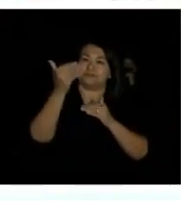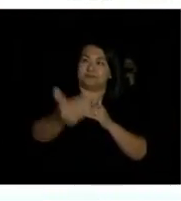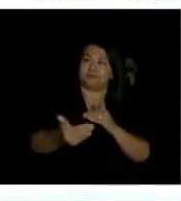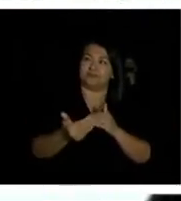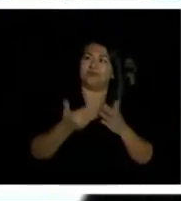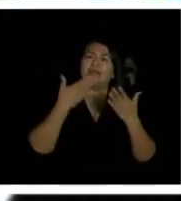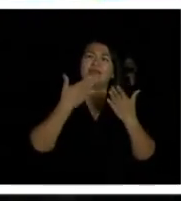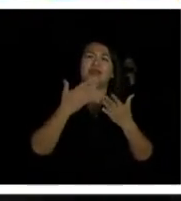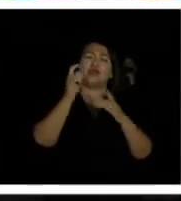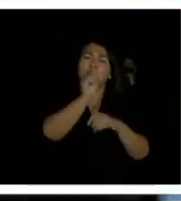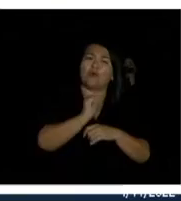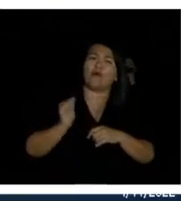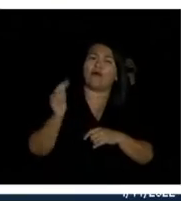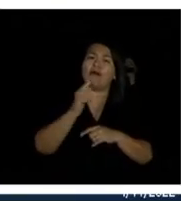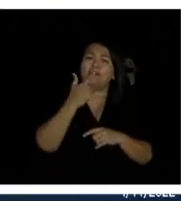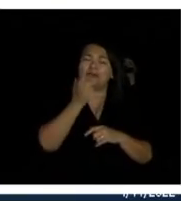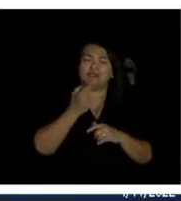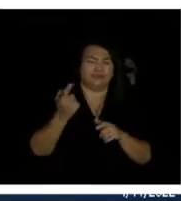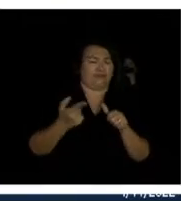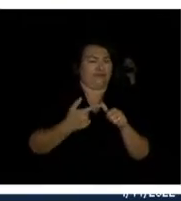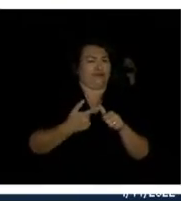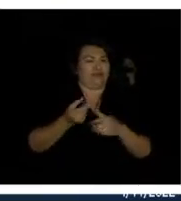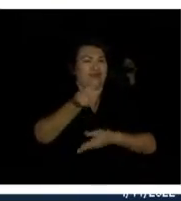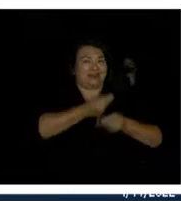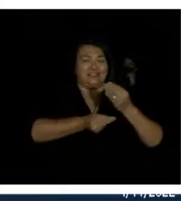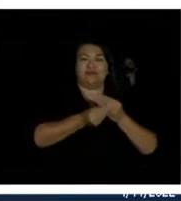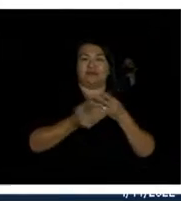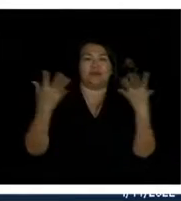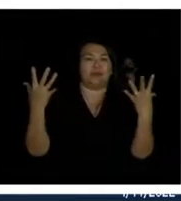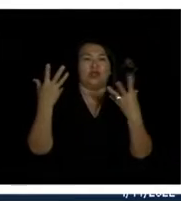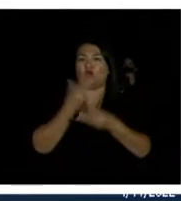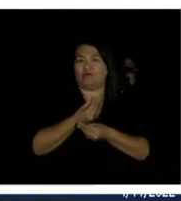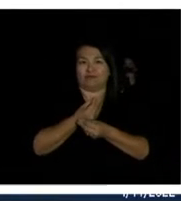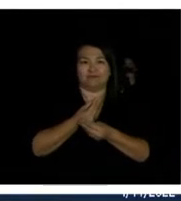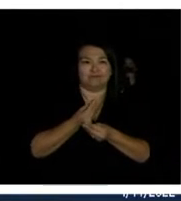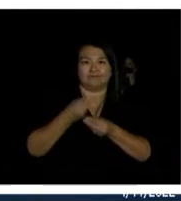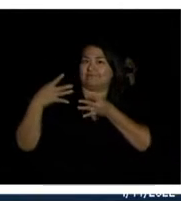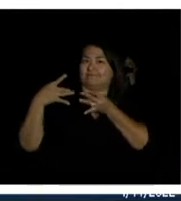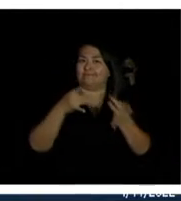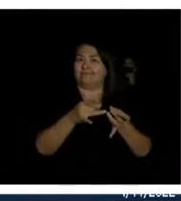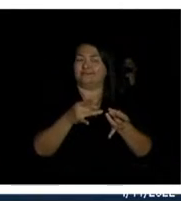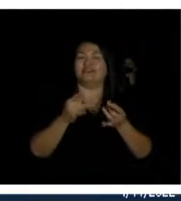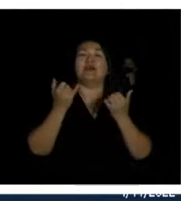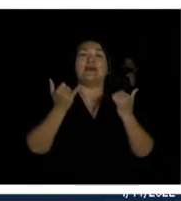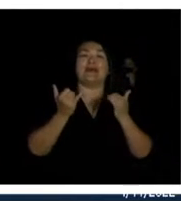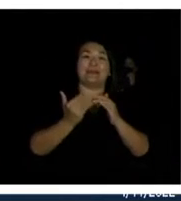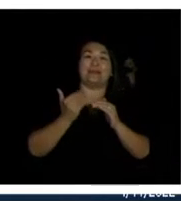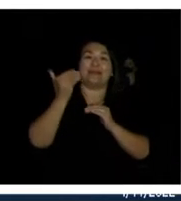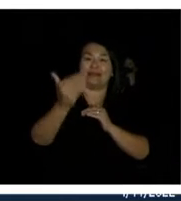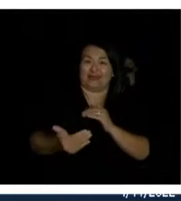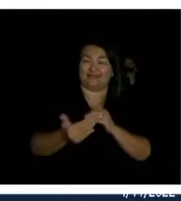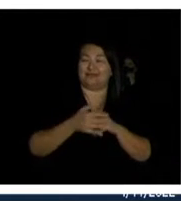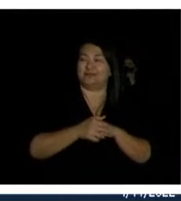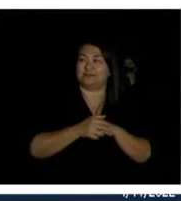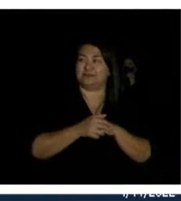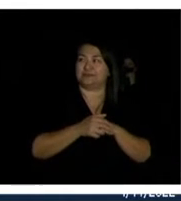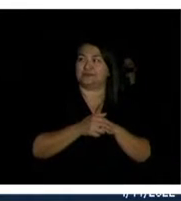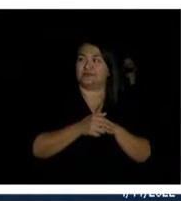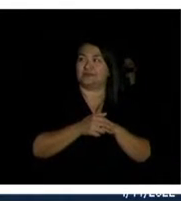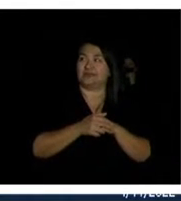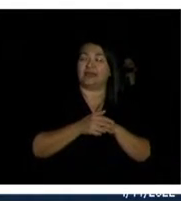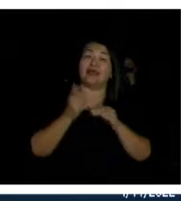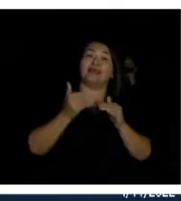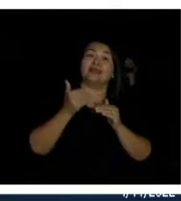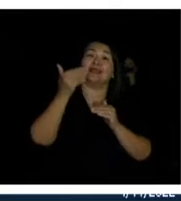thank you all because this first exchange worked beautifully. So we're going to move on to the next one. And so